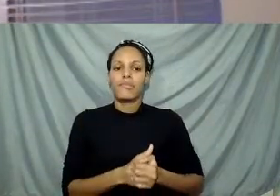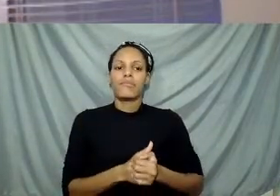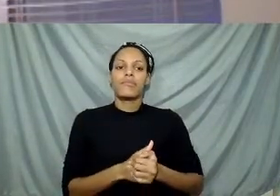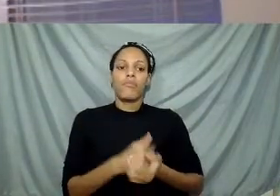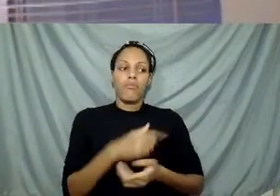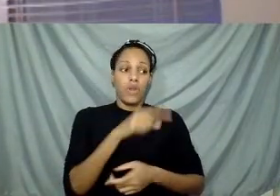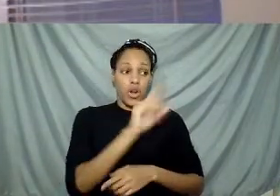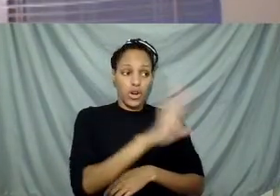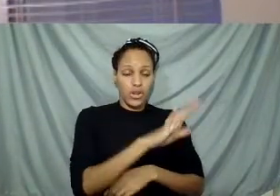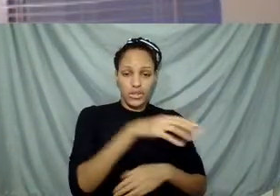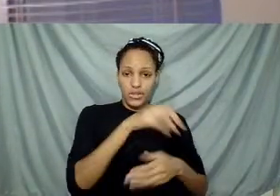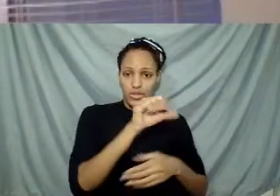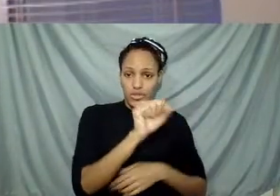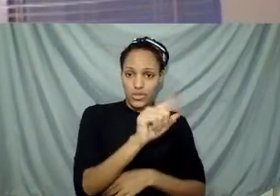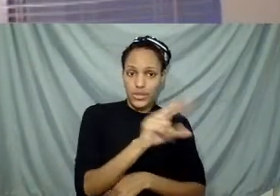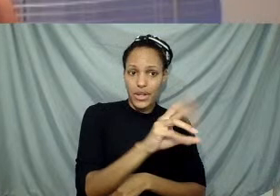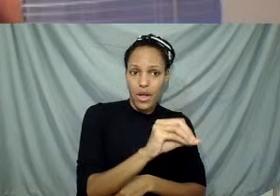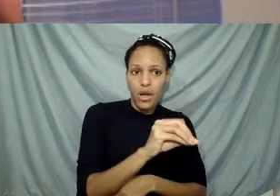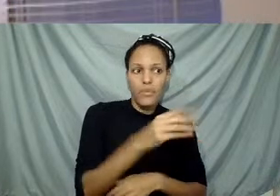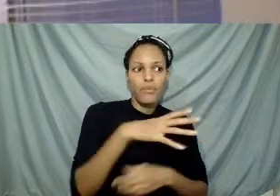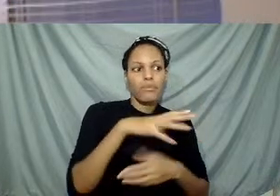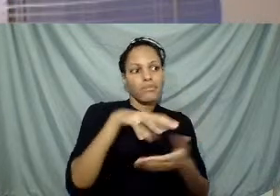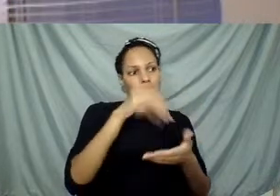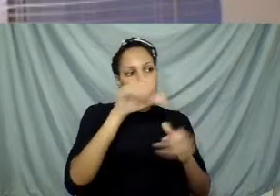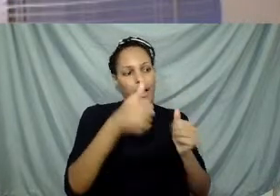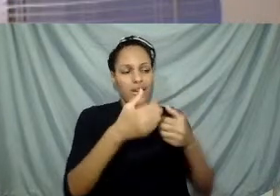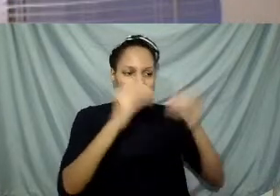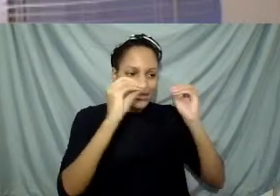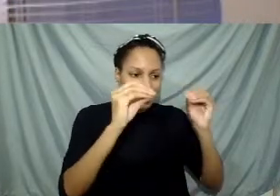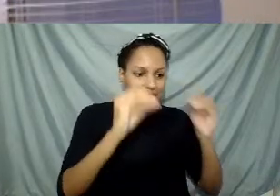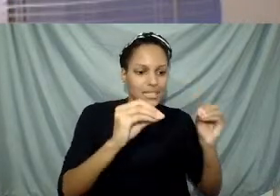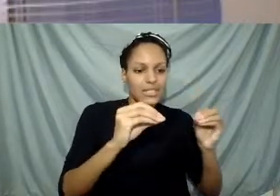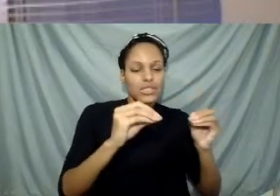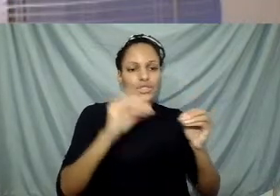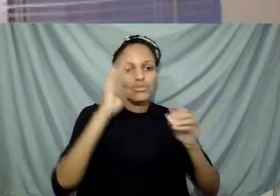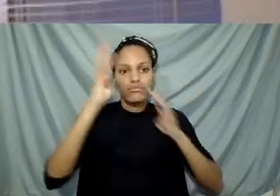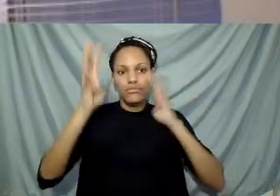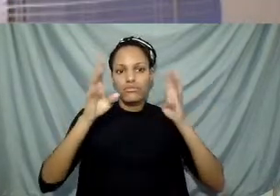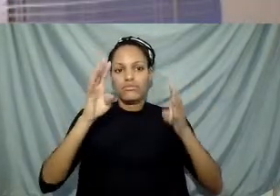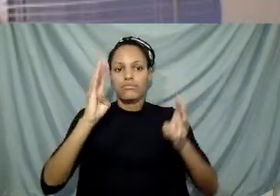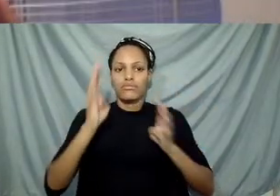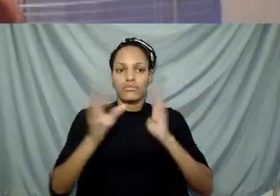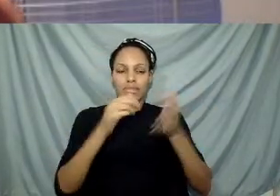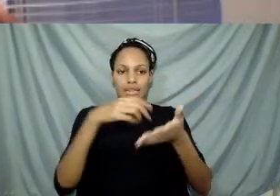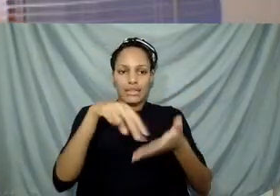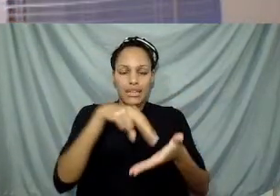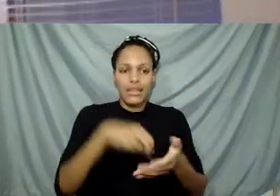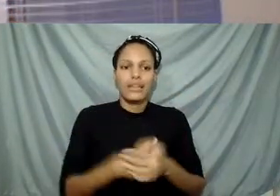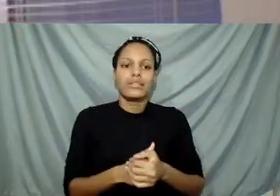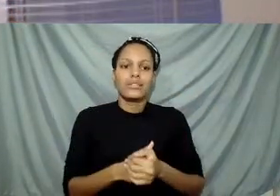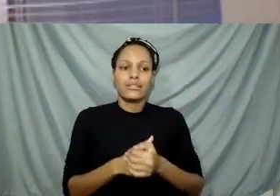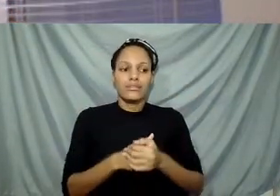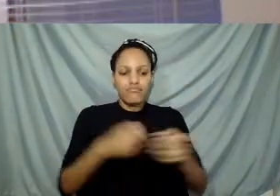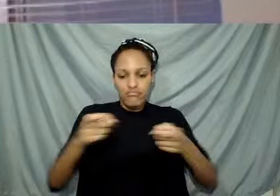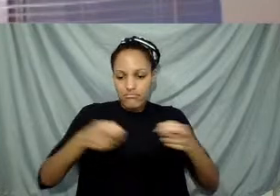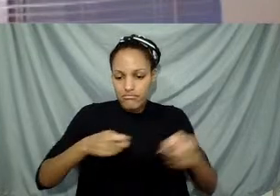learned how to choreograph. In her studio, we learned how to manage. In her studio, we learned